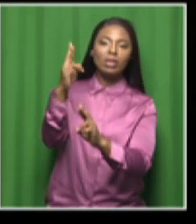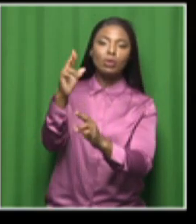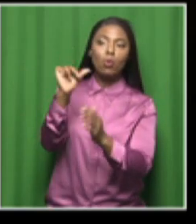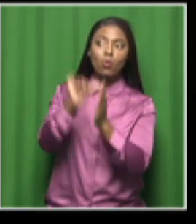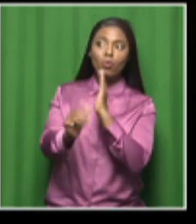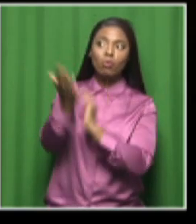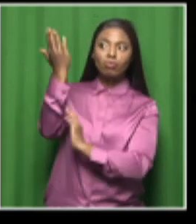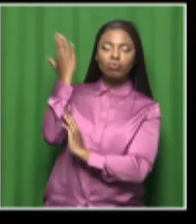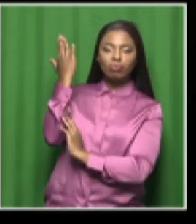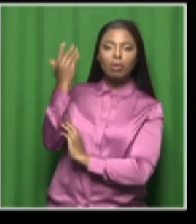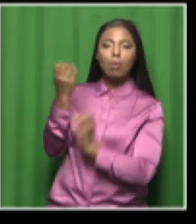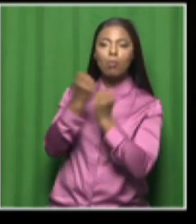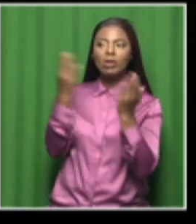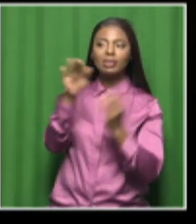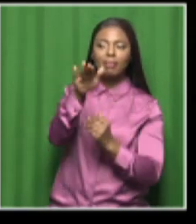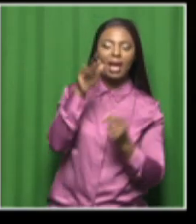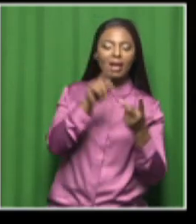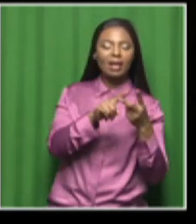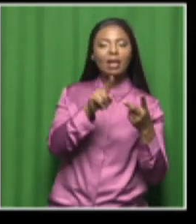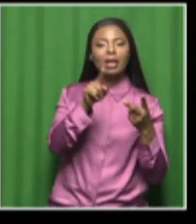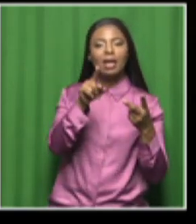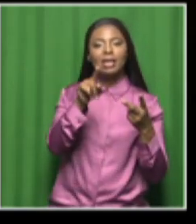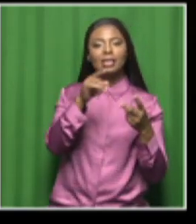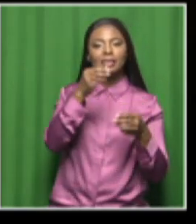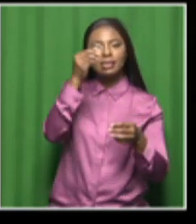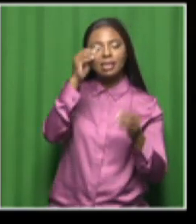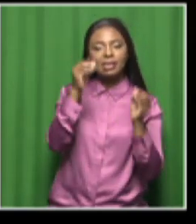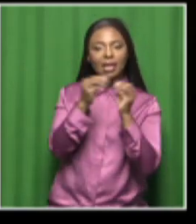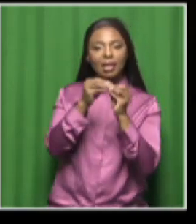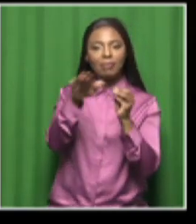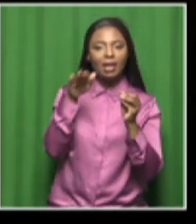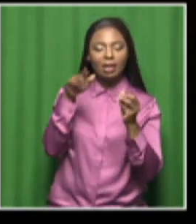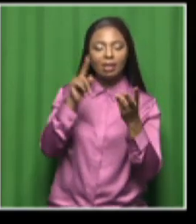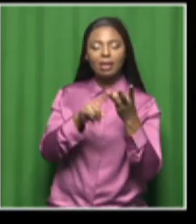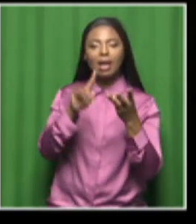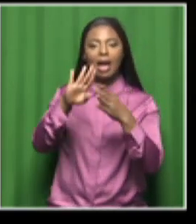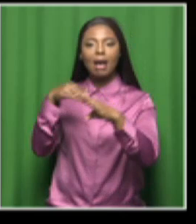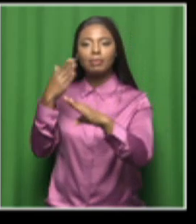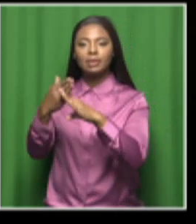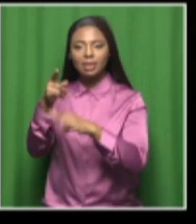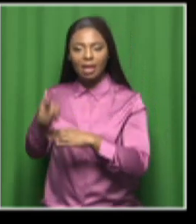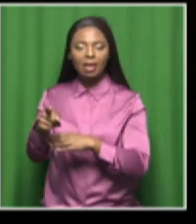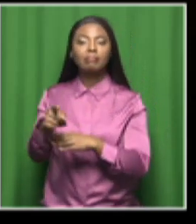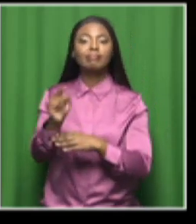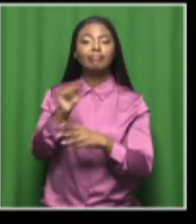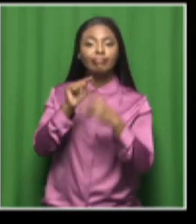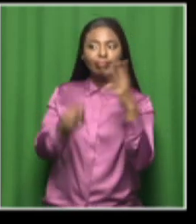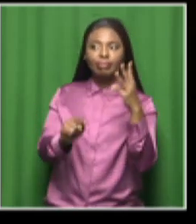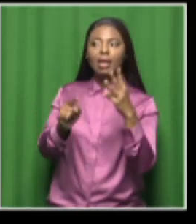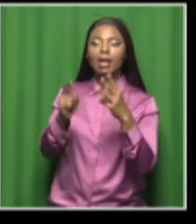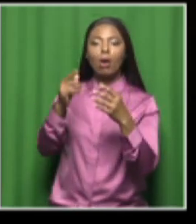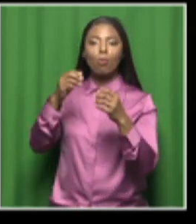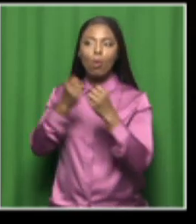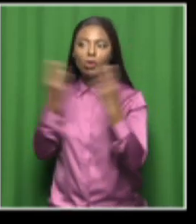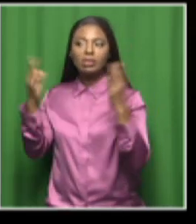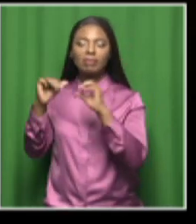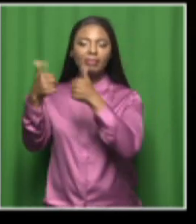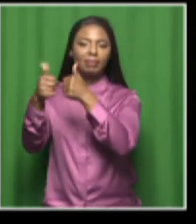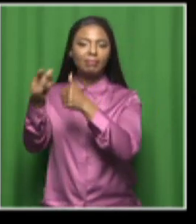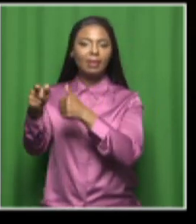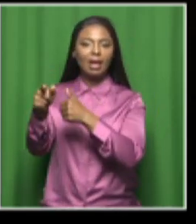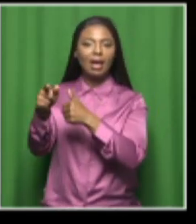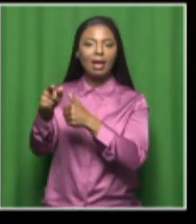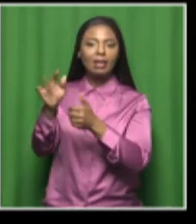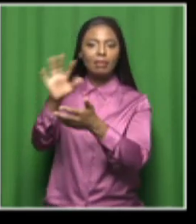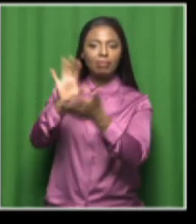that banking giants Nedbank, Standard Bank and Absa were being used to channel funds to Hamas through the Al-Quds Foundation,